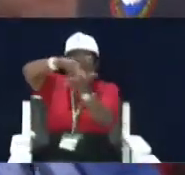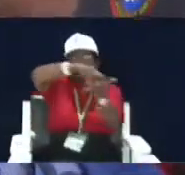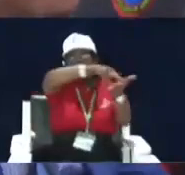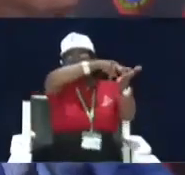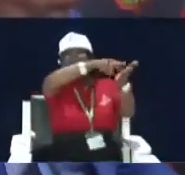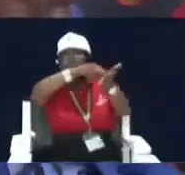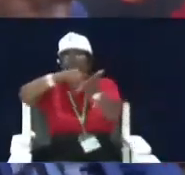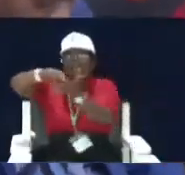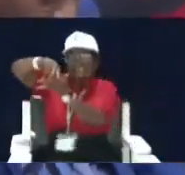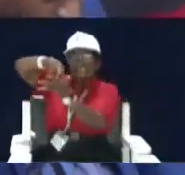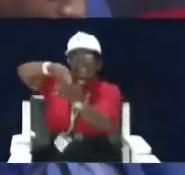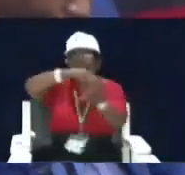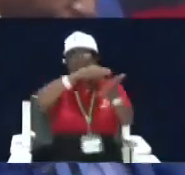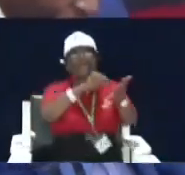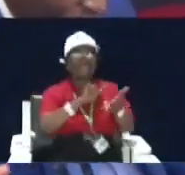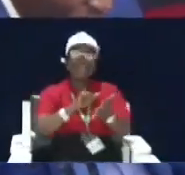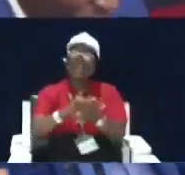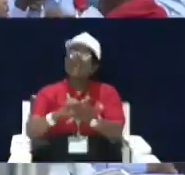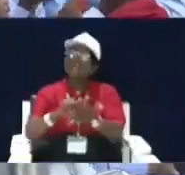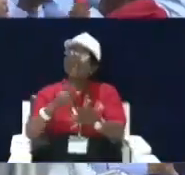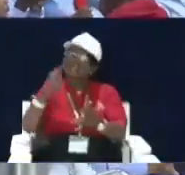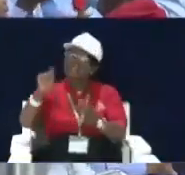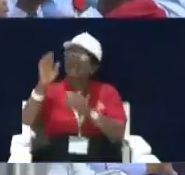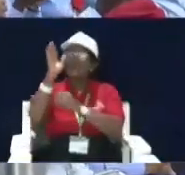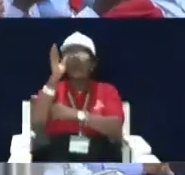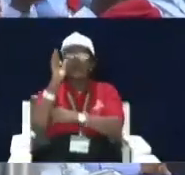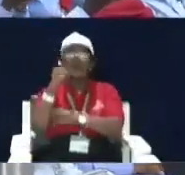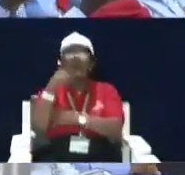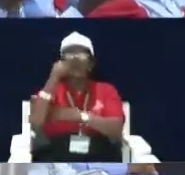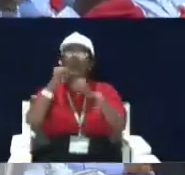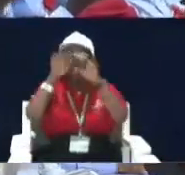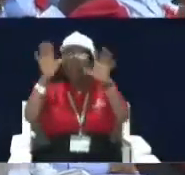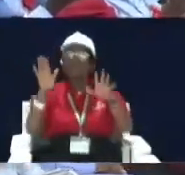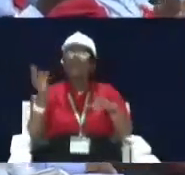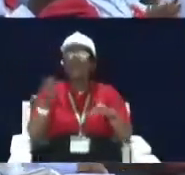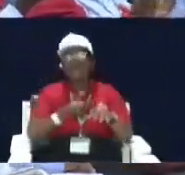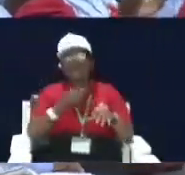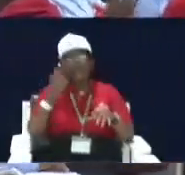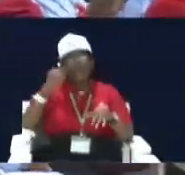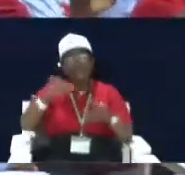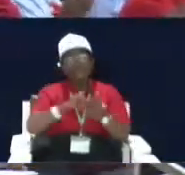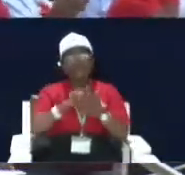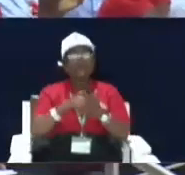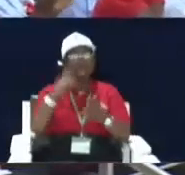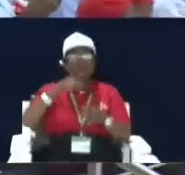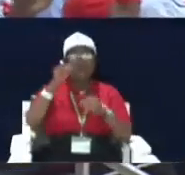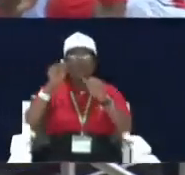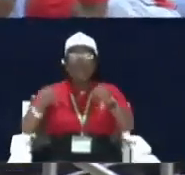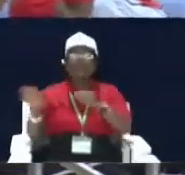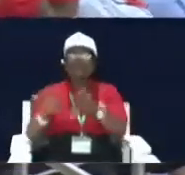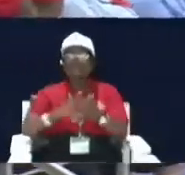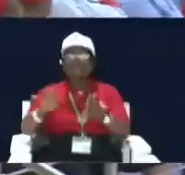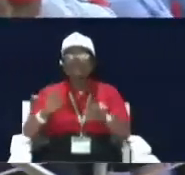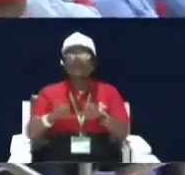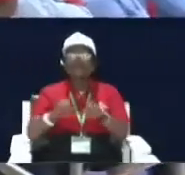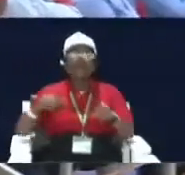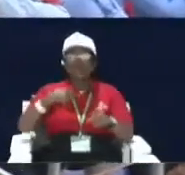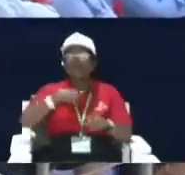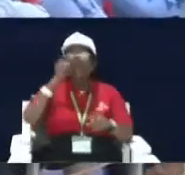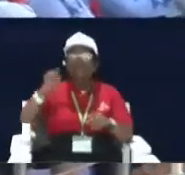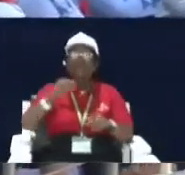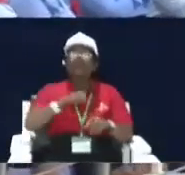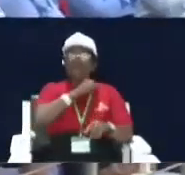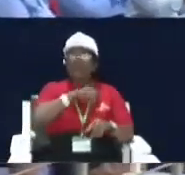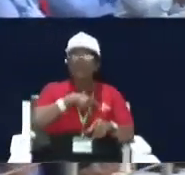And God has blessed us with those who can sing, so we must appreciate them. We thank God for